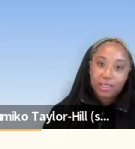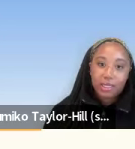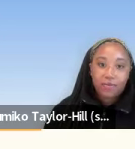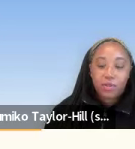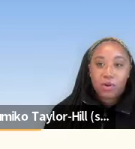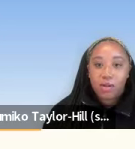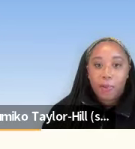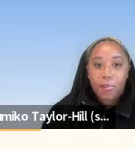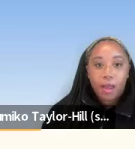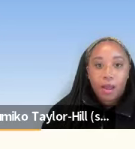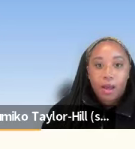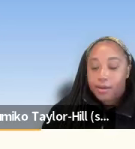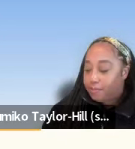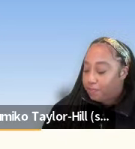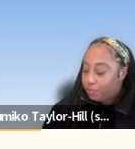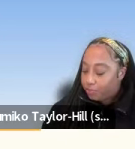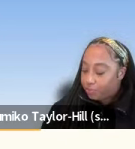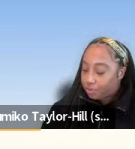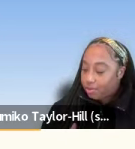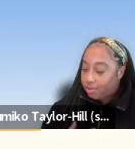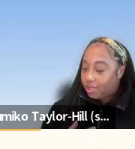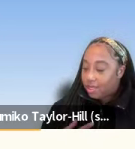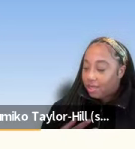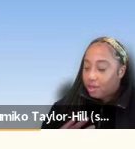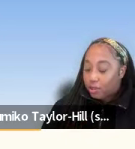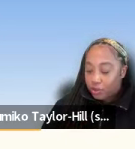I've been listening from you all.